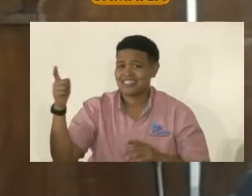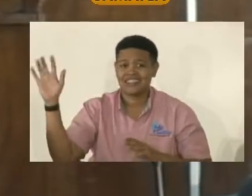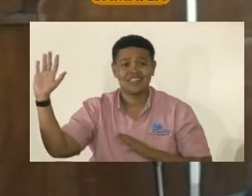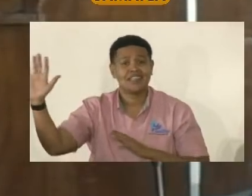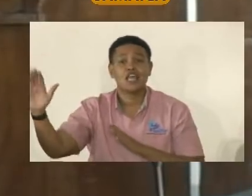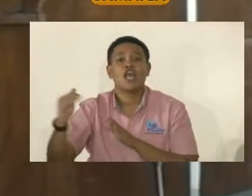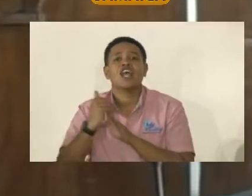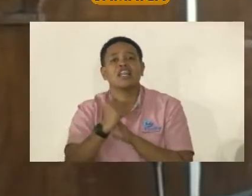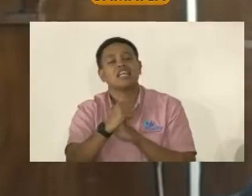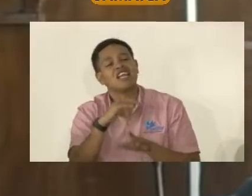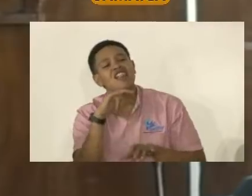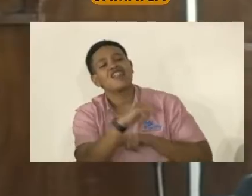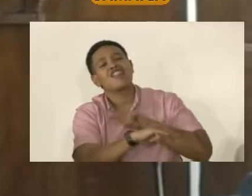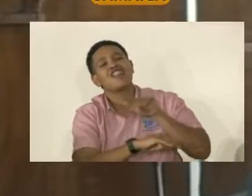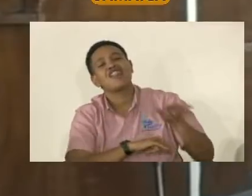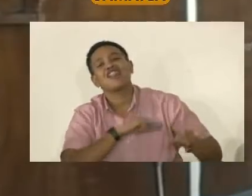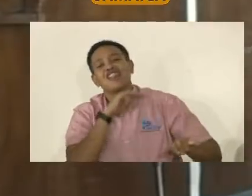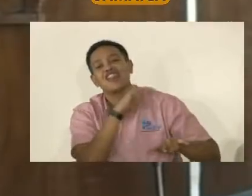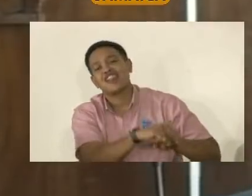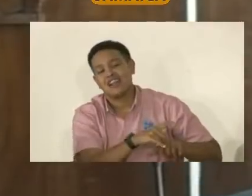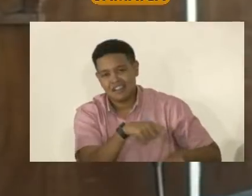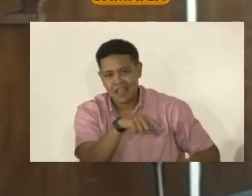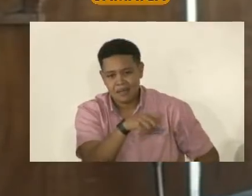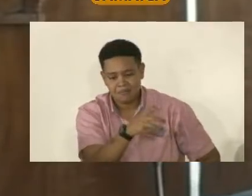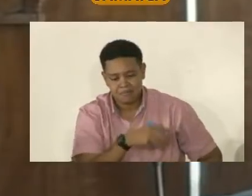seen their leaders mocking them.